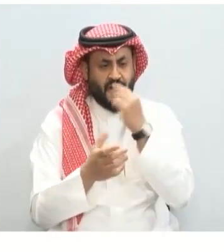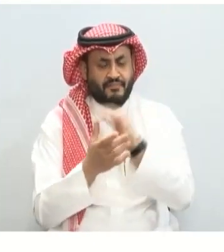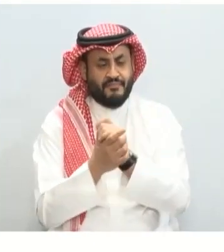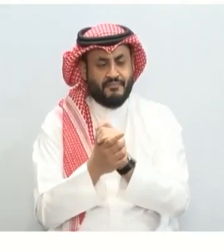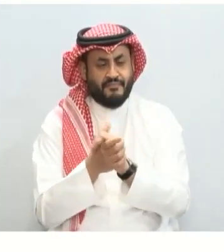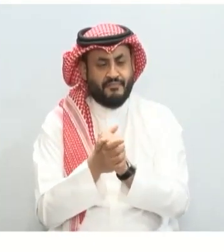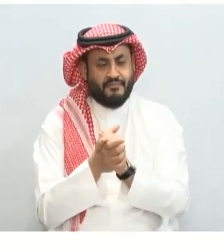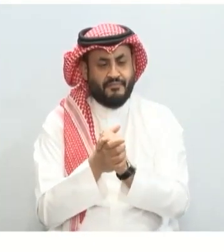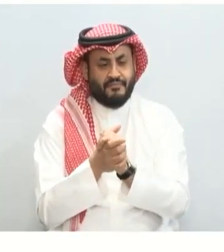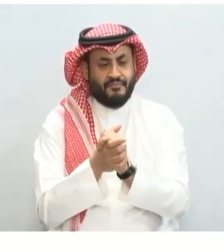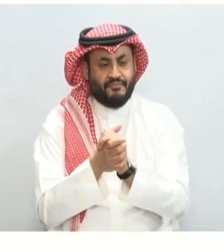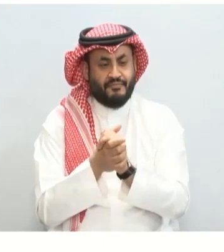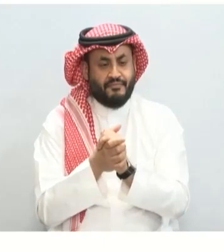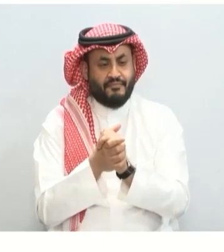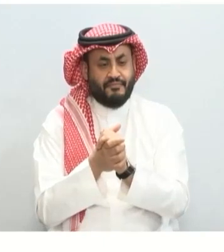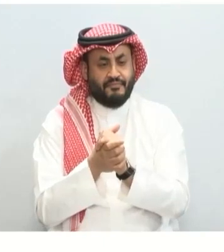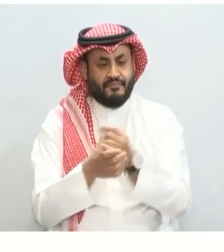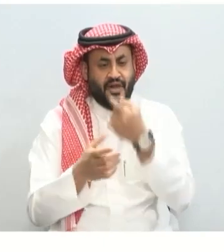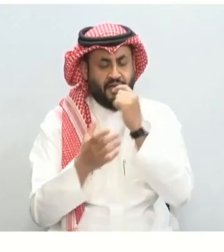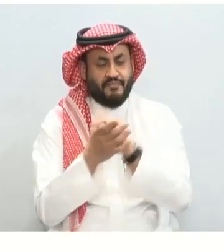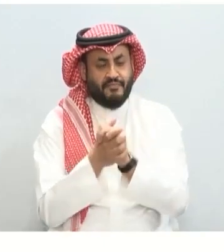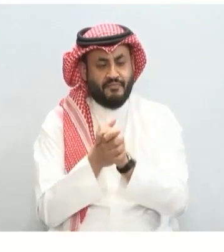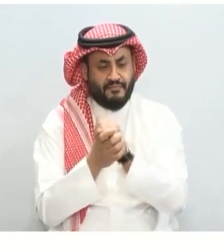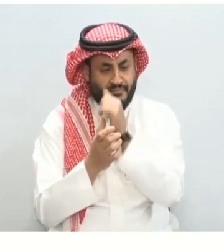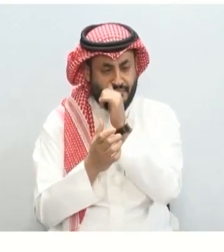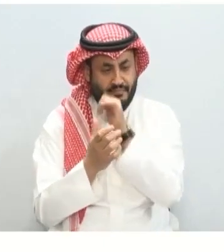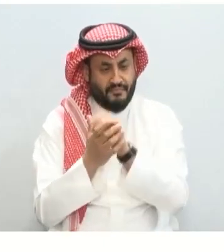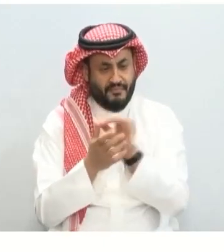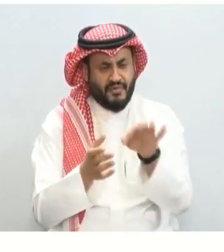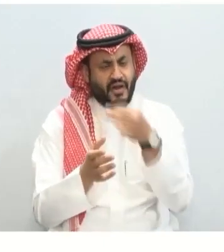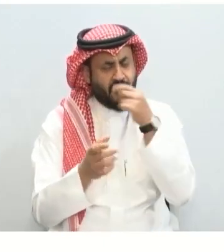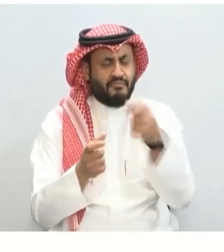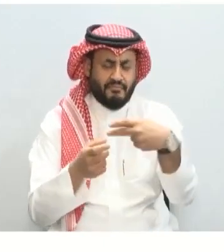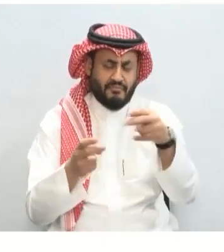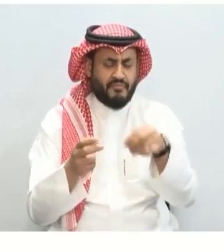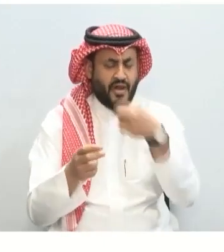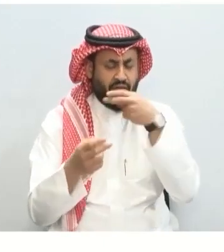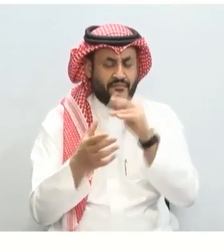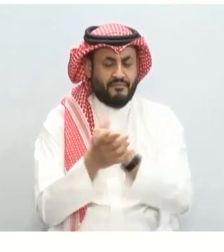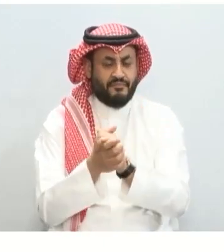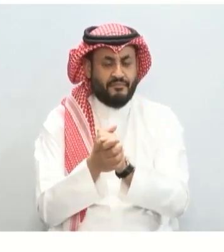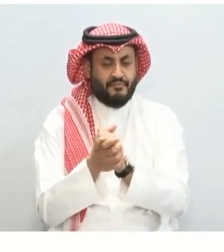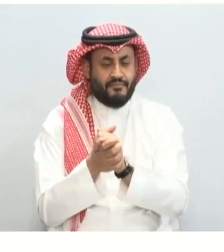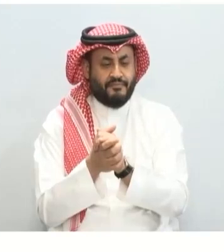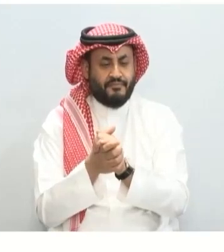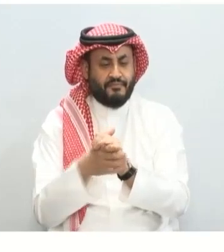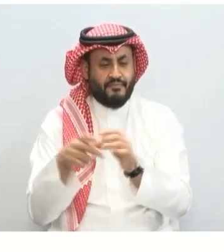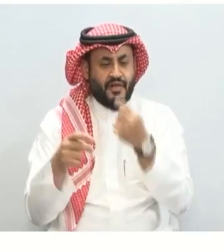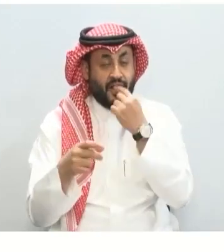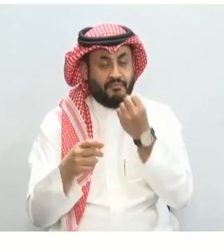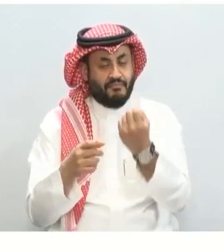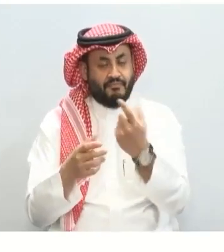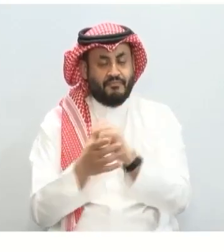right? I'm sure I could fit in a bit of that. And maybe I'll have a bite of cream brulee as well. I have a sweet tooth, you know.